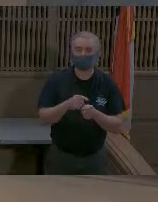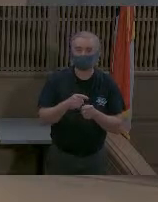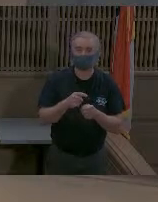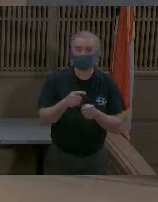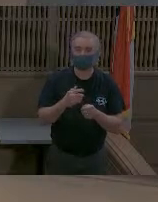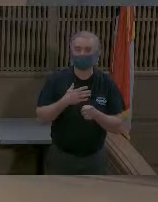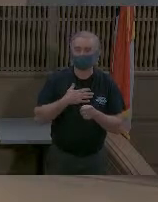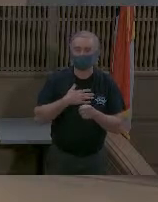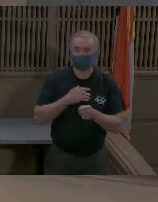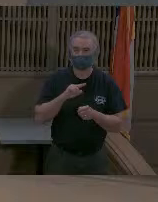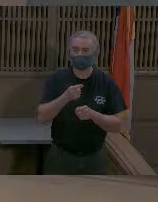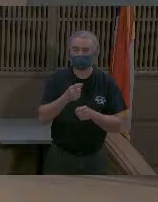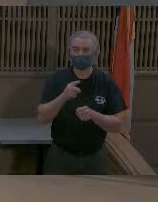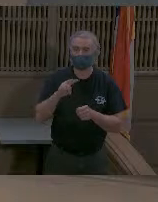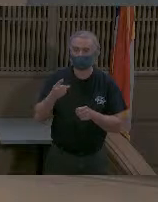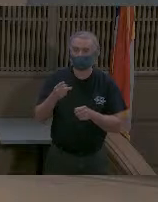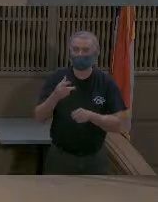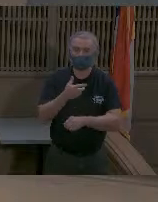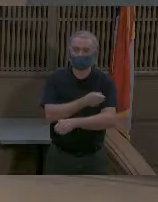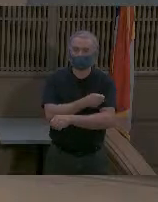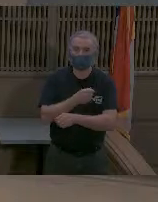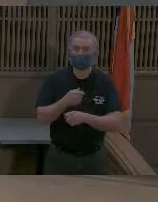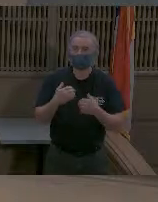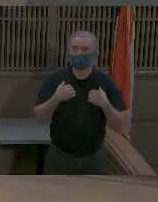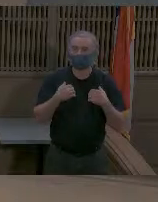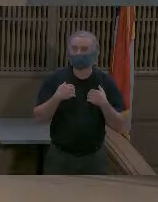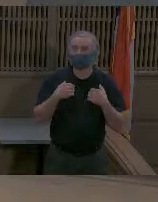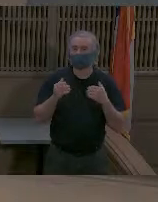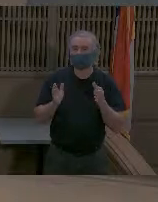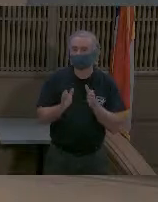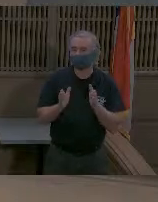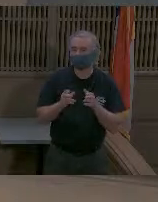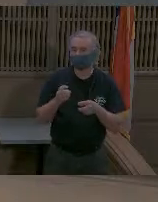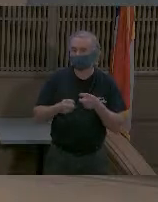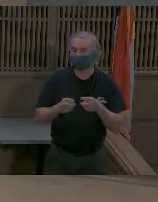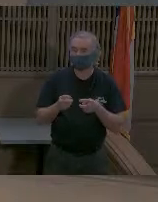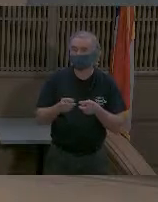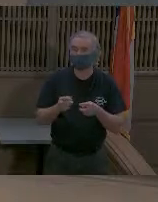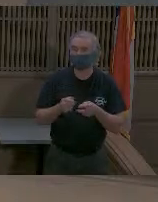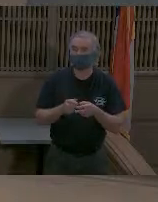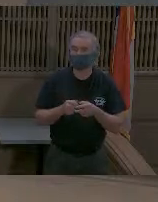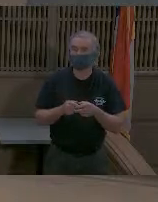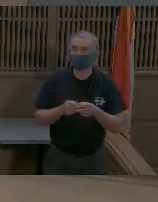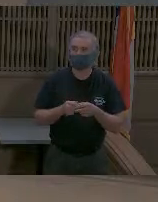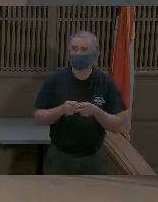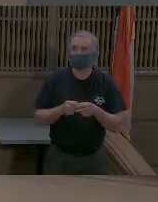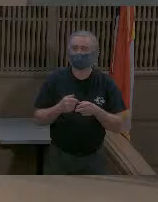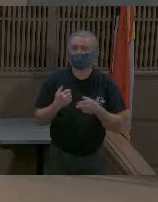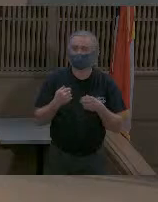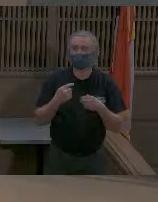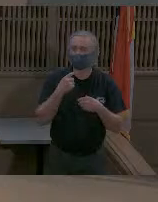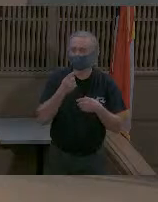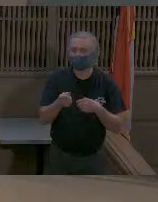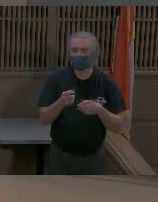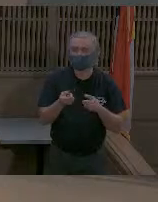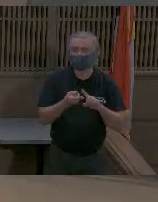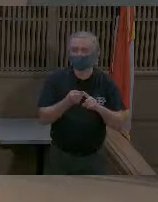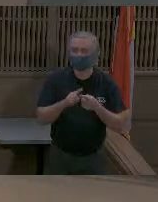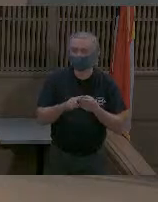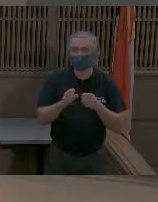had some mild problems. I've recommended the vaccine to family members and to